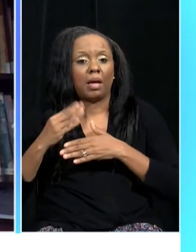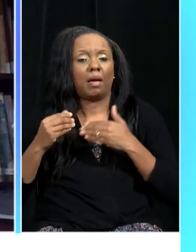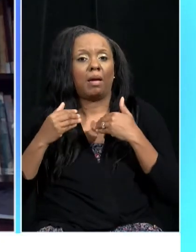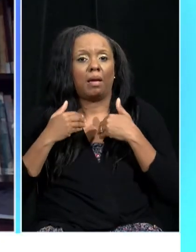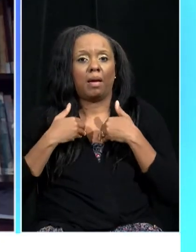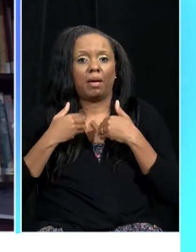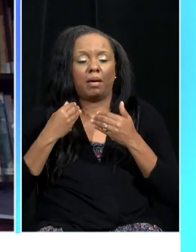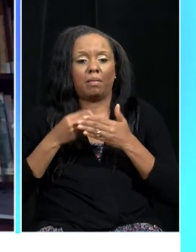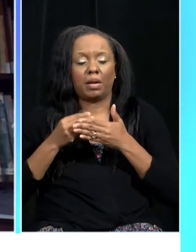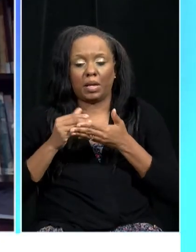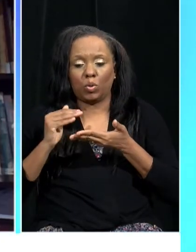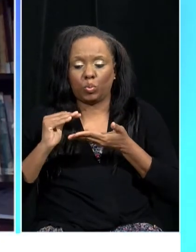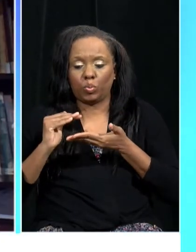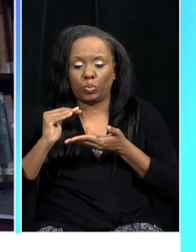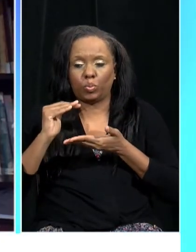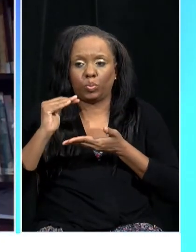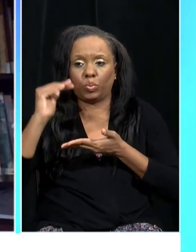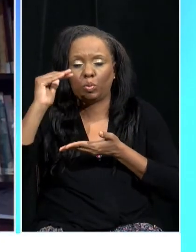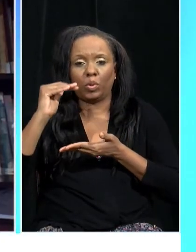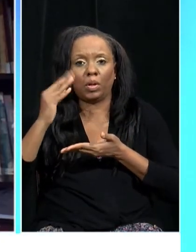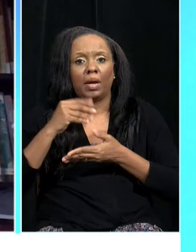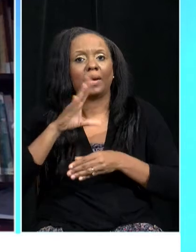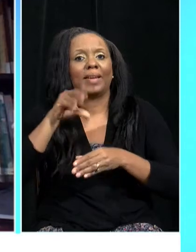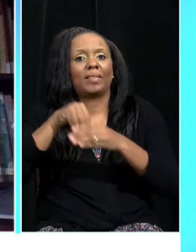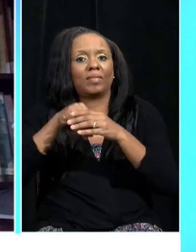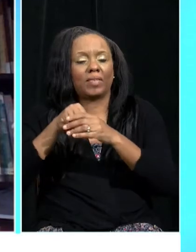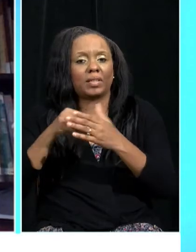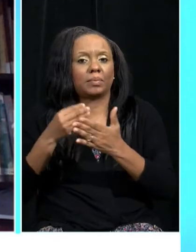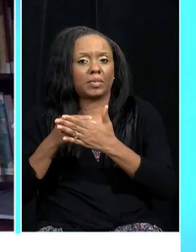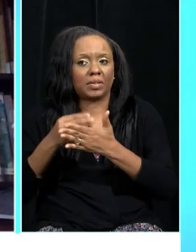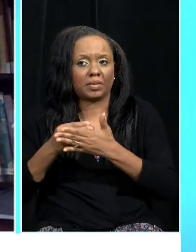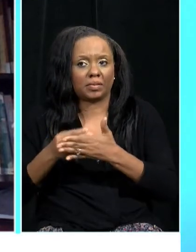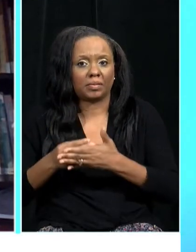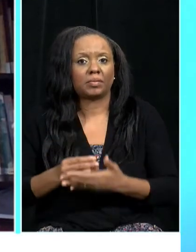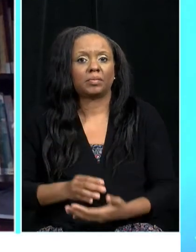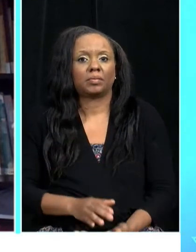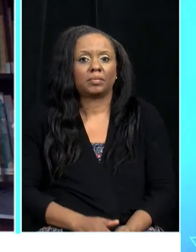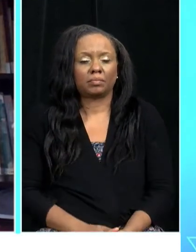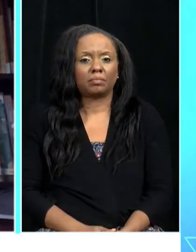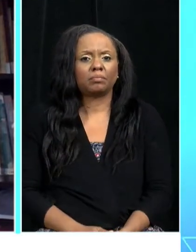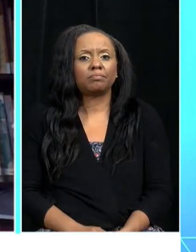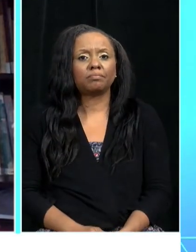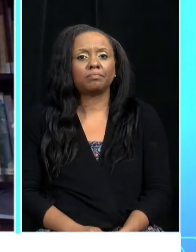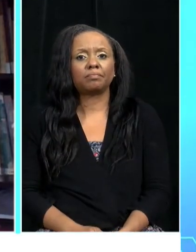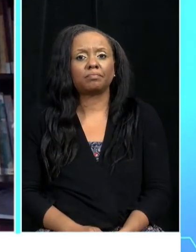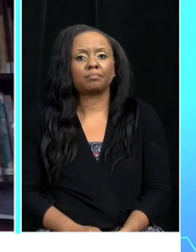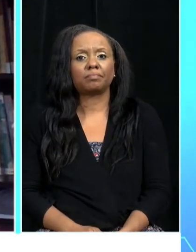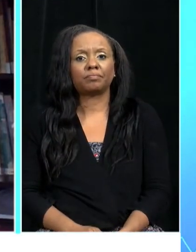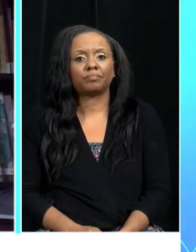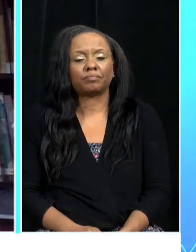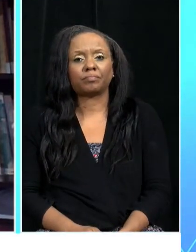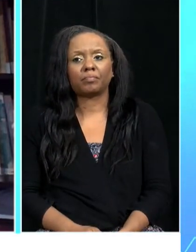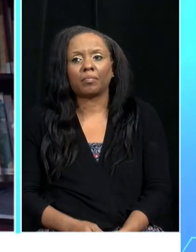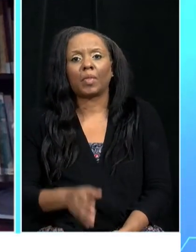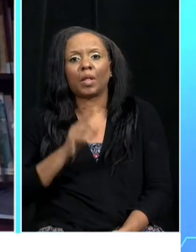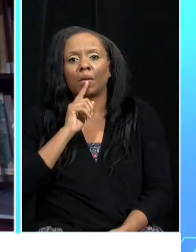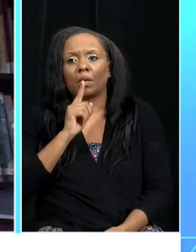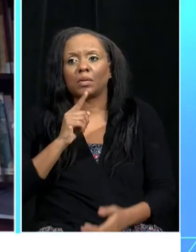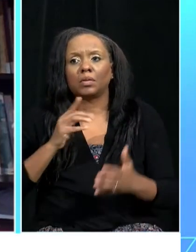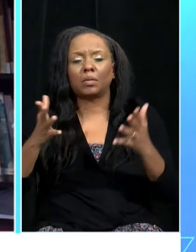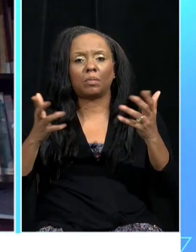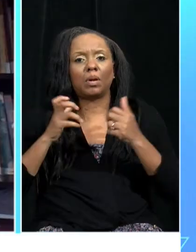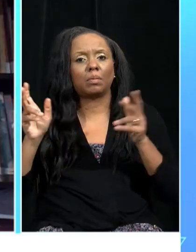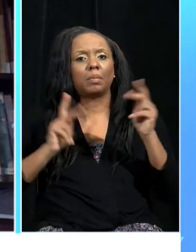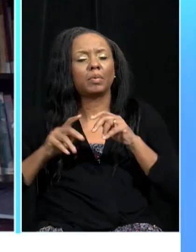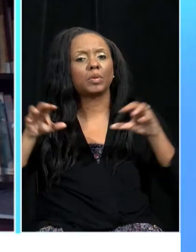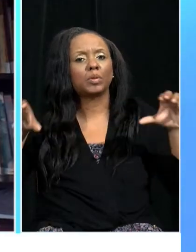through investing. So I think that's one of the issues that I am looking to see how we can incentivize people to actually do more of